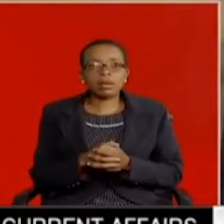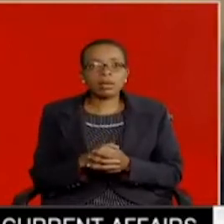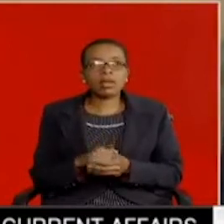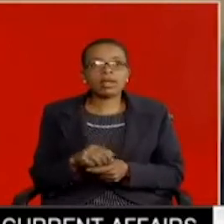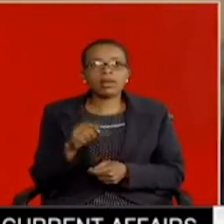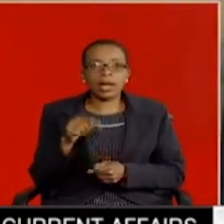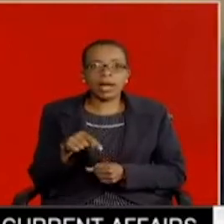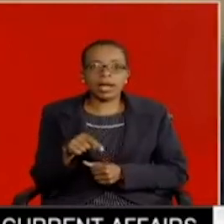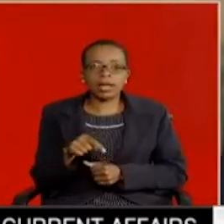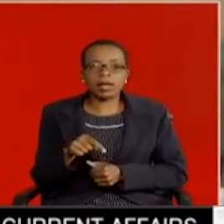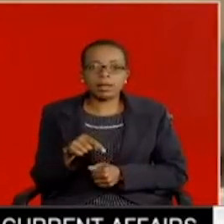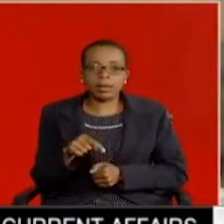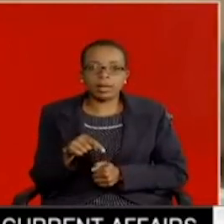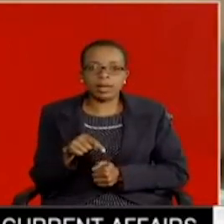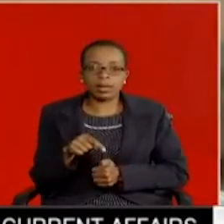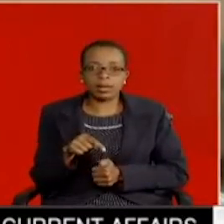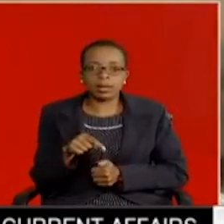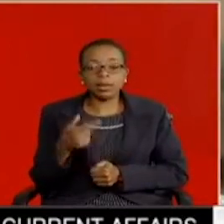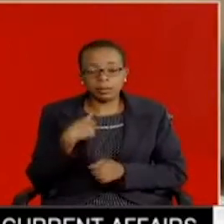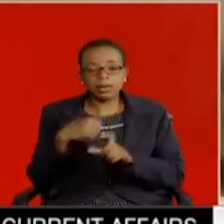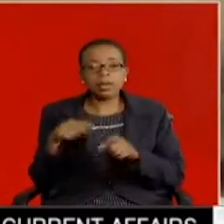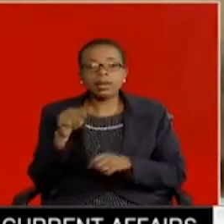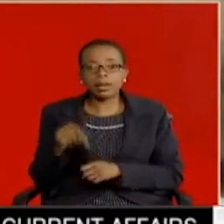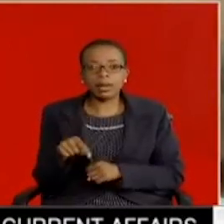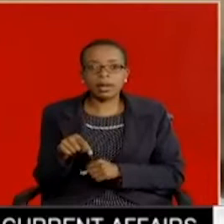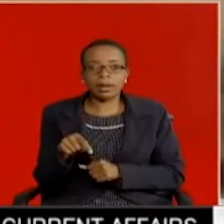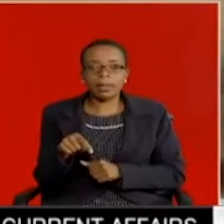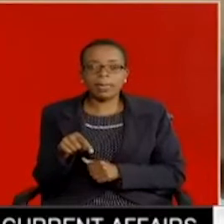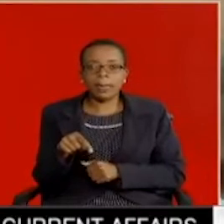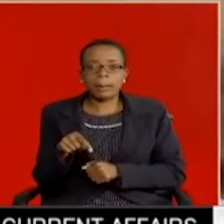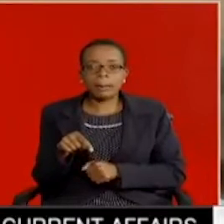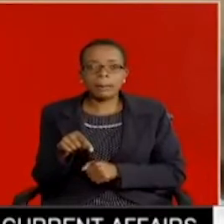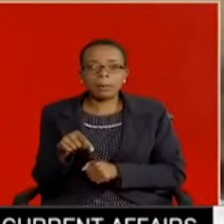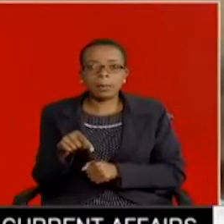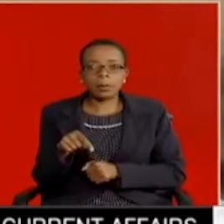My ministry will consider a study to confirm